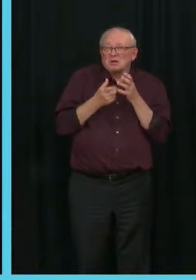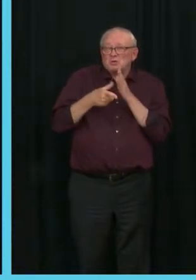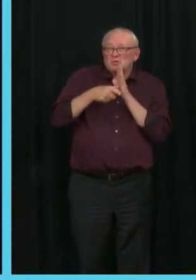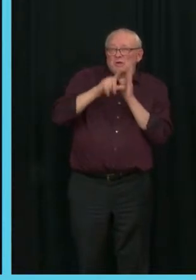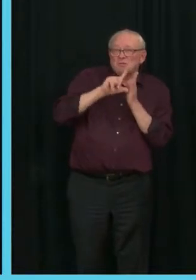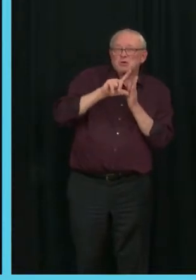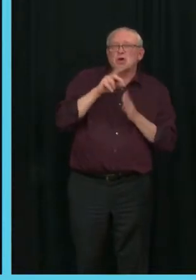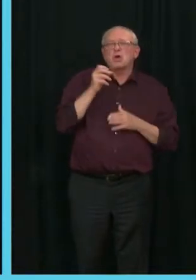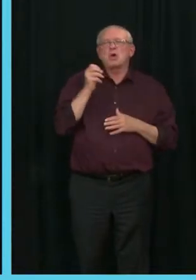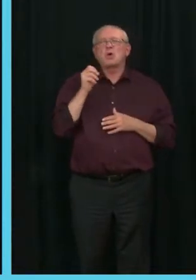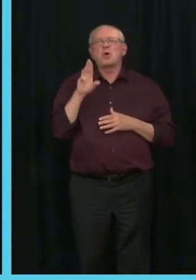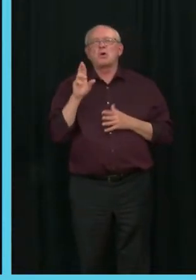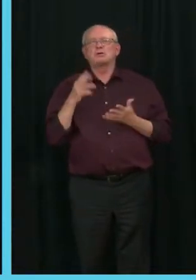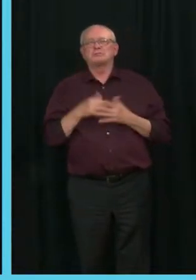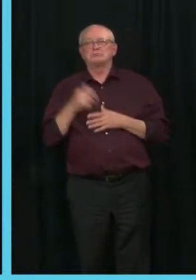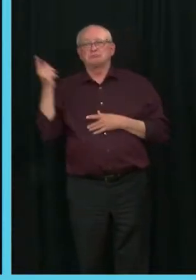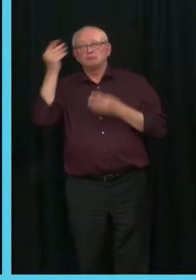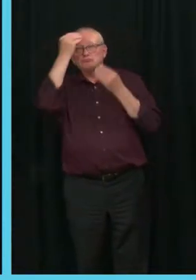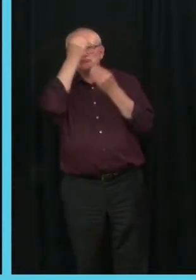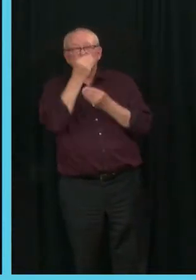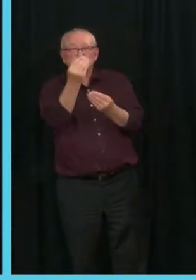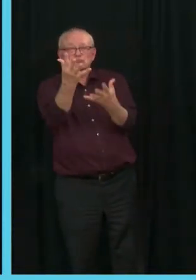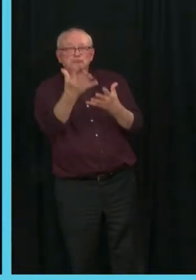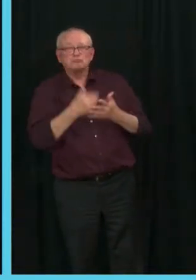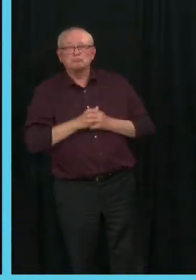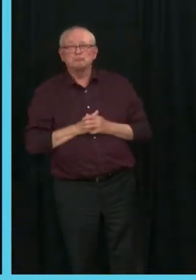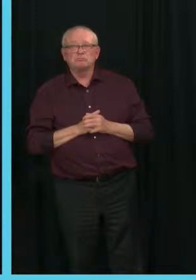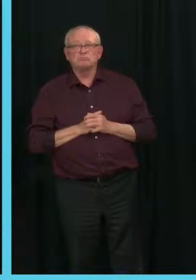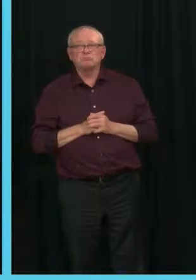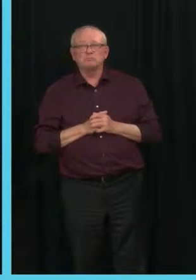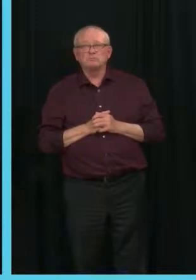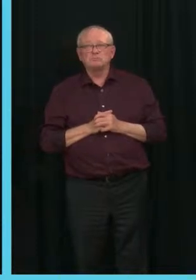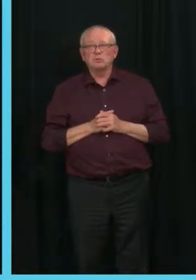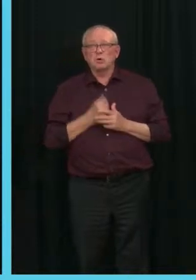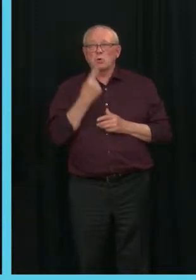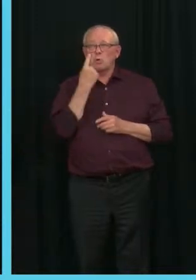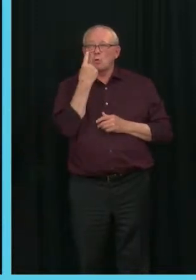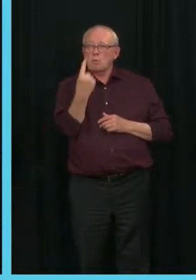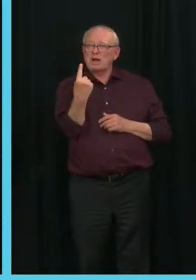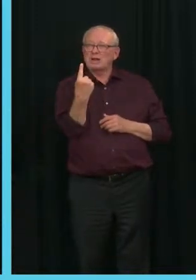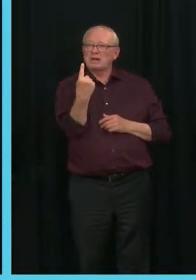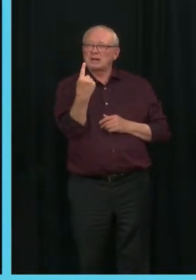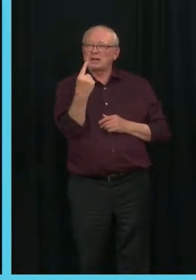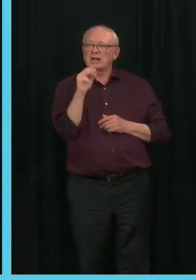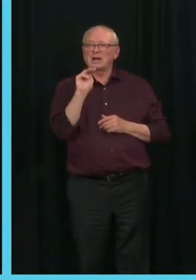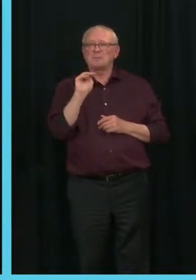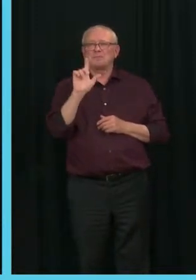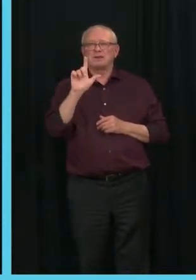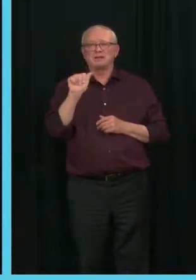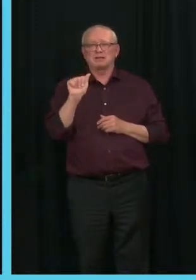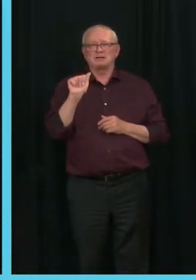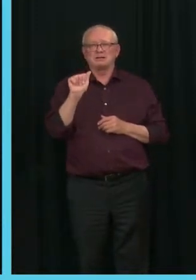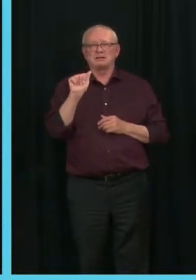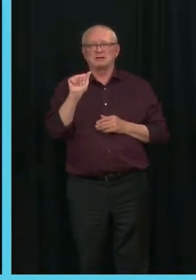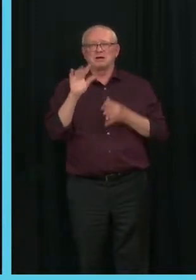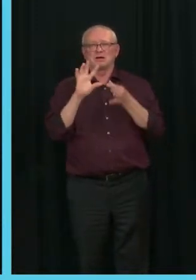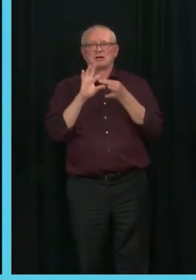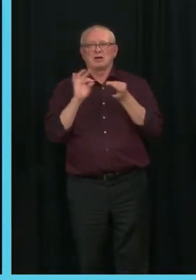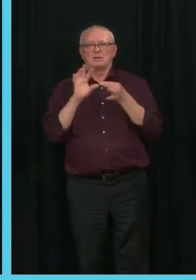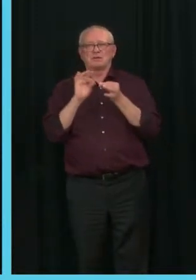Well, I can just tell you this. I think I've had one UCP member of the legislature propose that to me and speak in favor of that I know